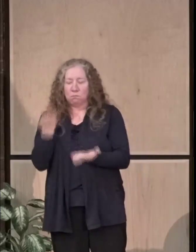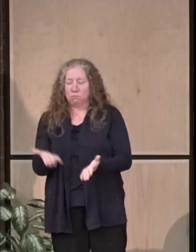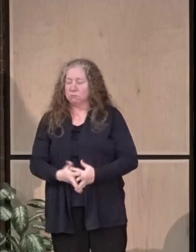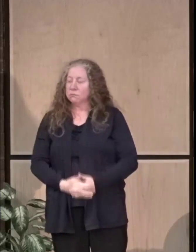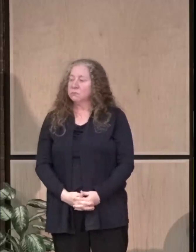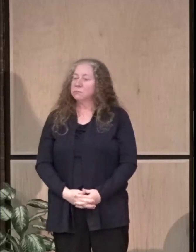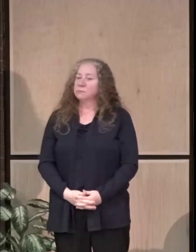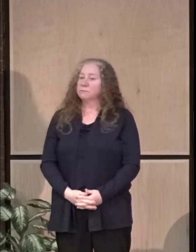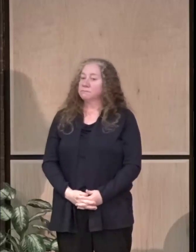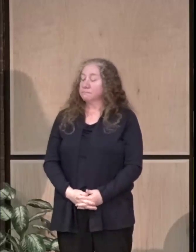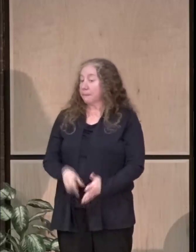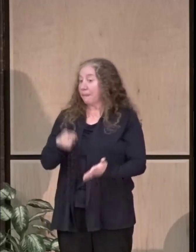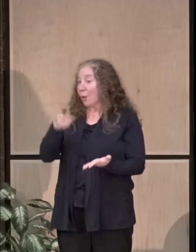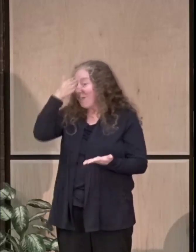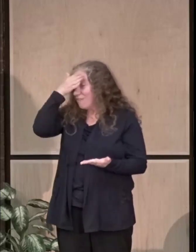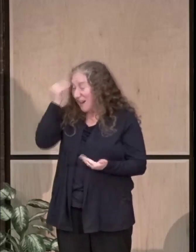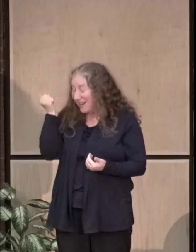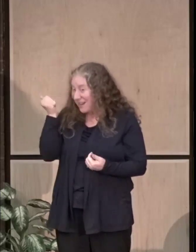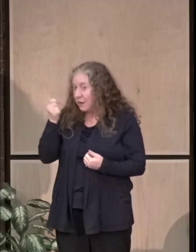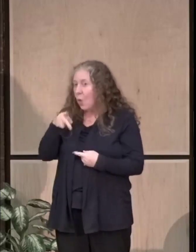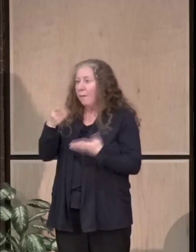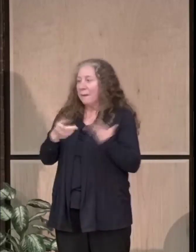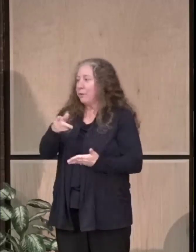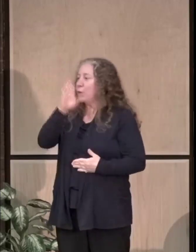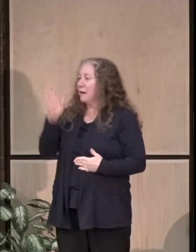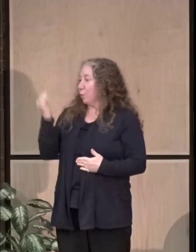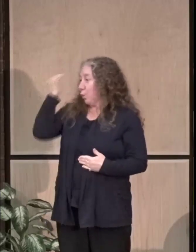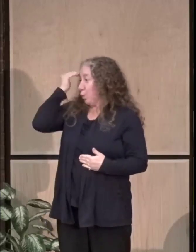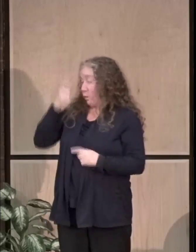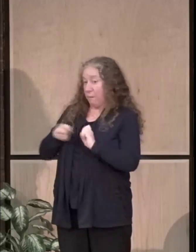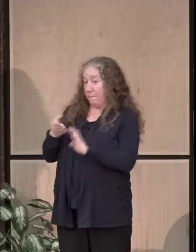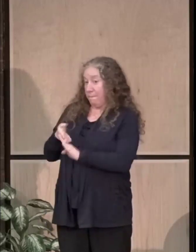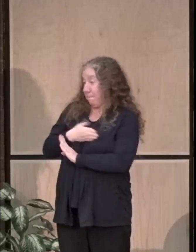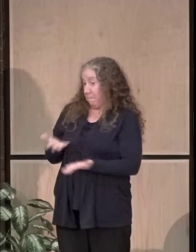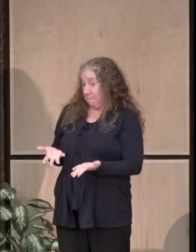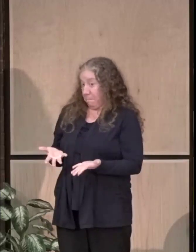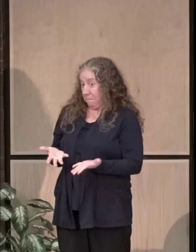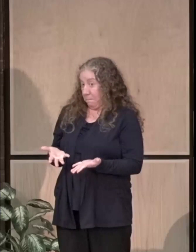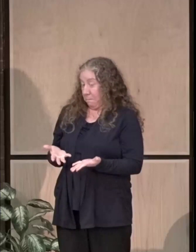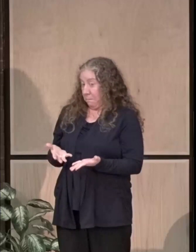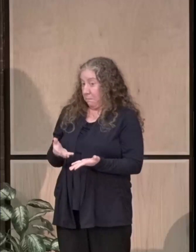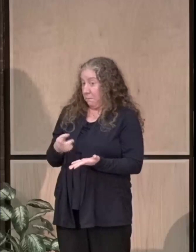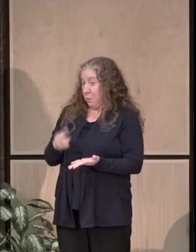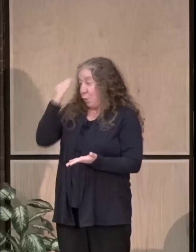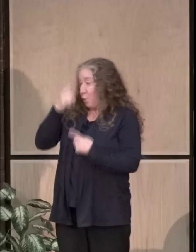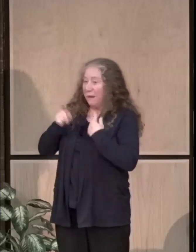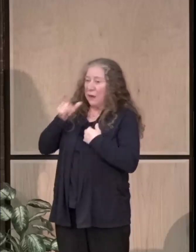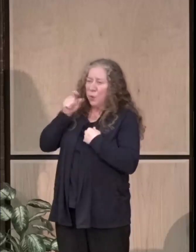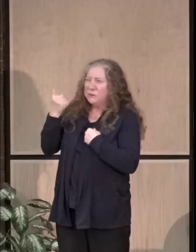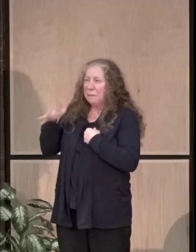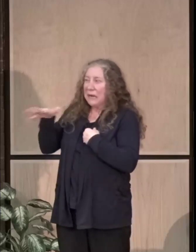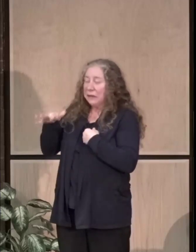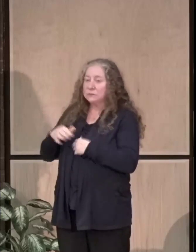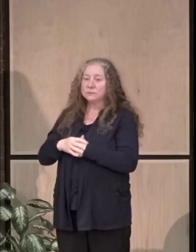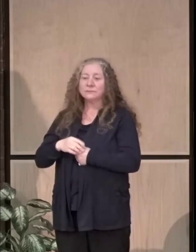Is it a detail you've just forgot, or did you never know who was supposed to remove the guns? I don't know